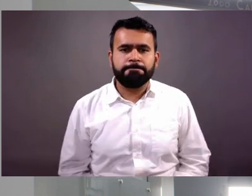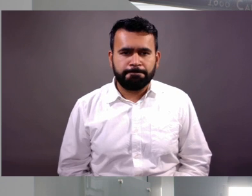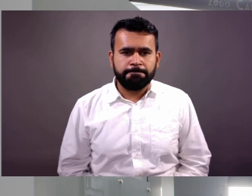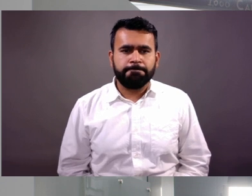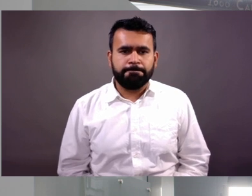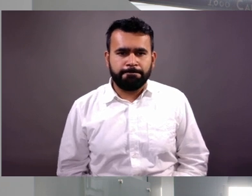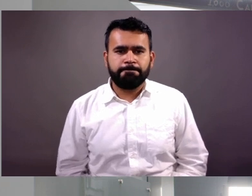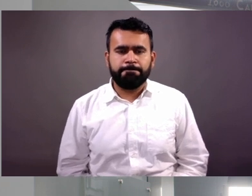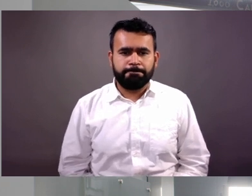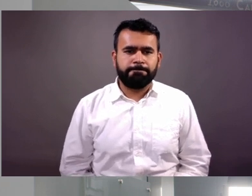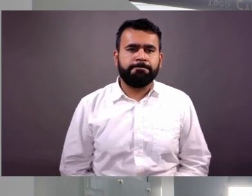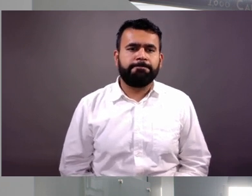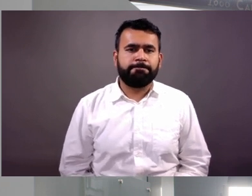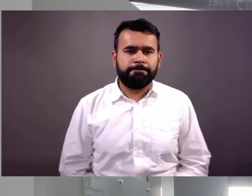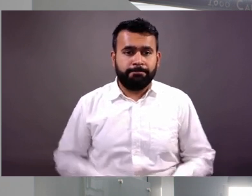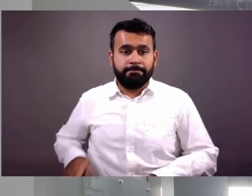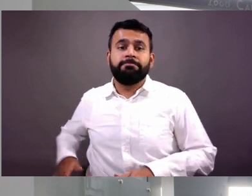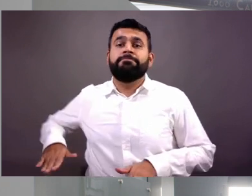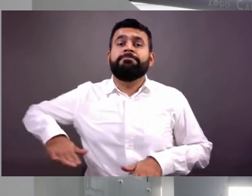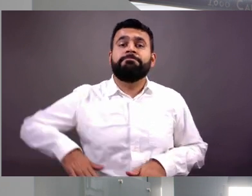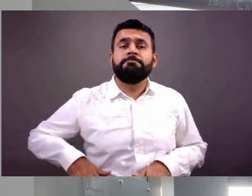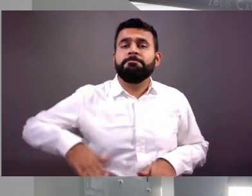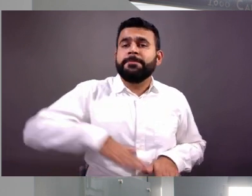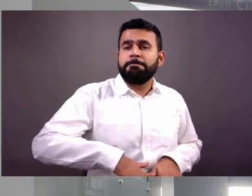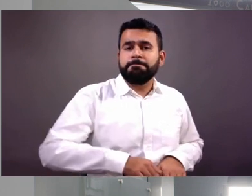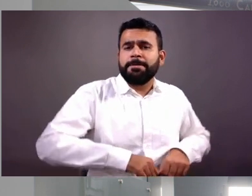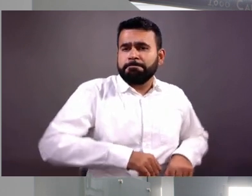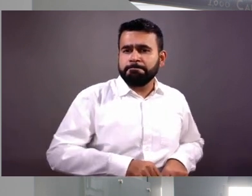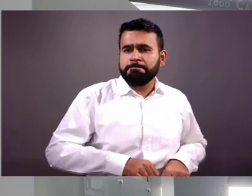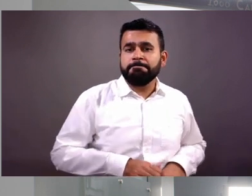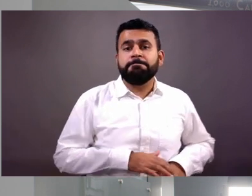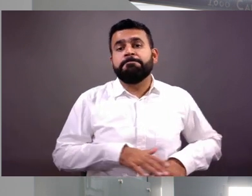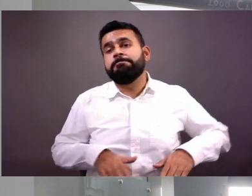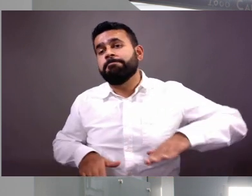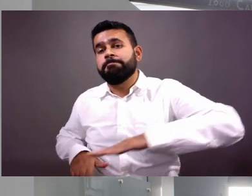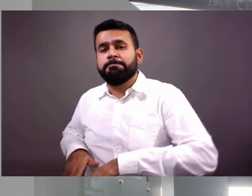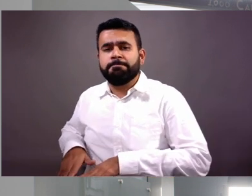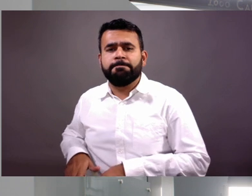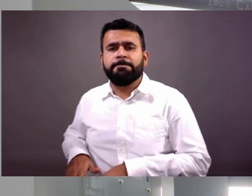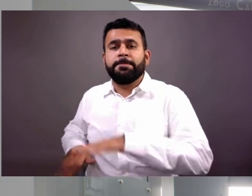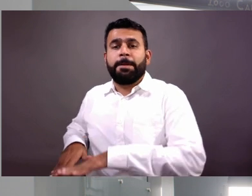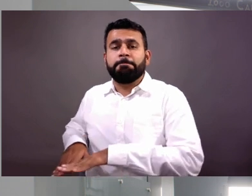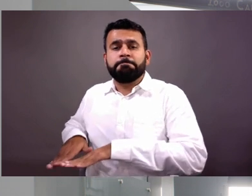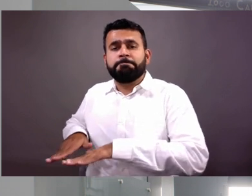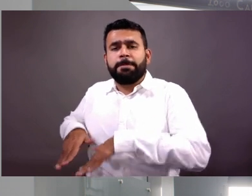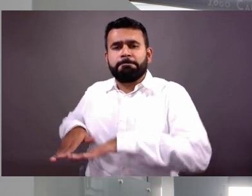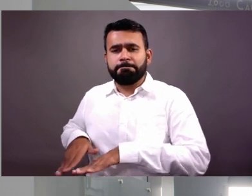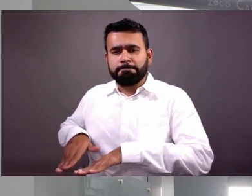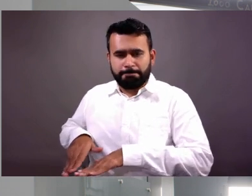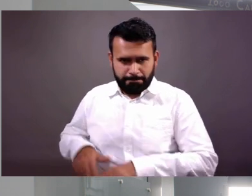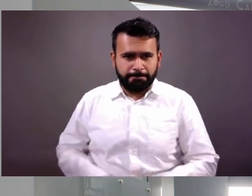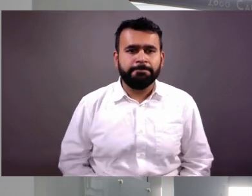and lift your heels. 5, 6, 7, 8, step, lead with the elbow, step, tap, lead with the